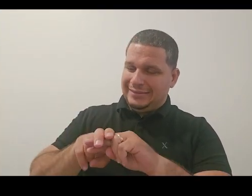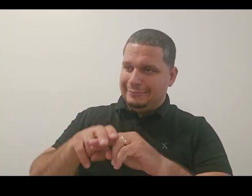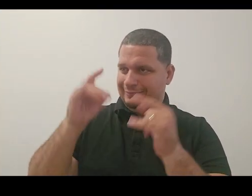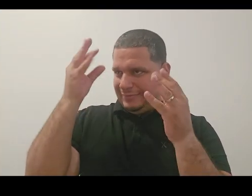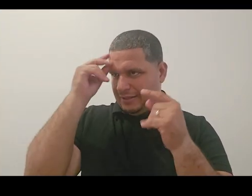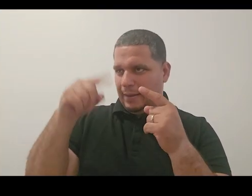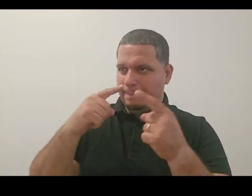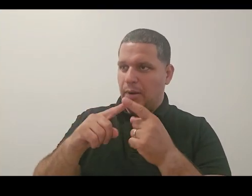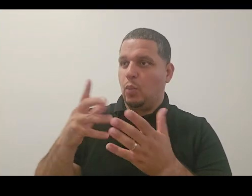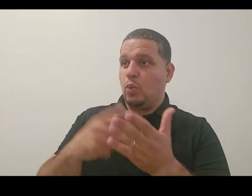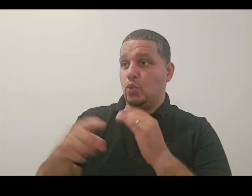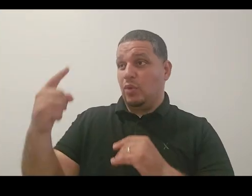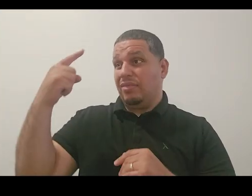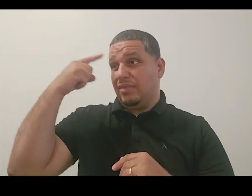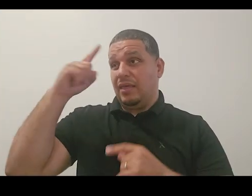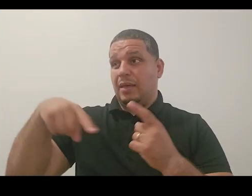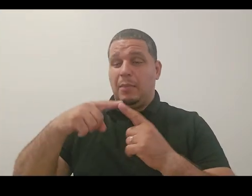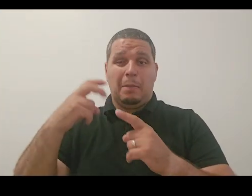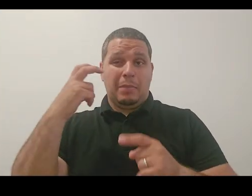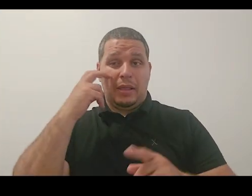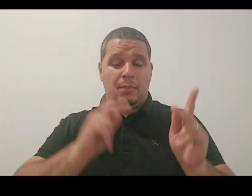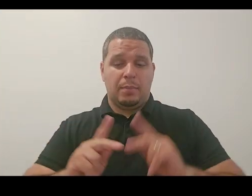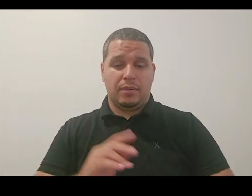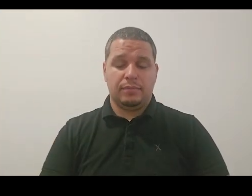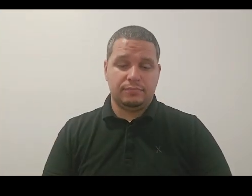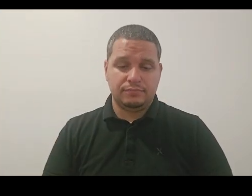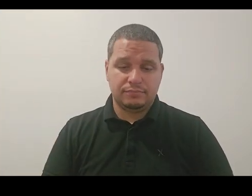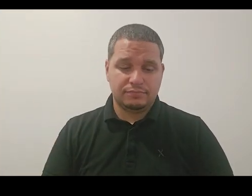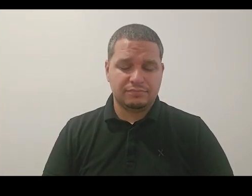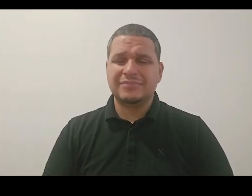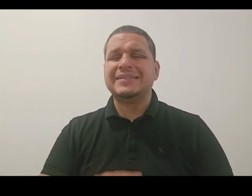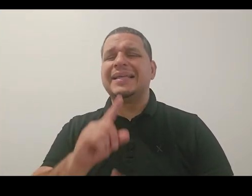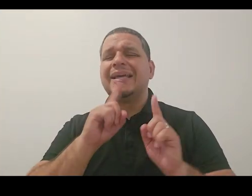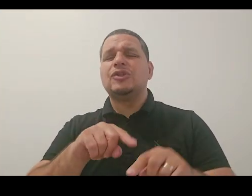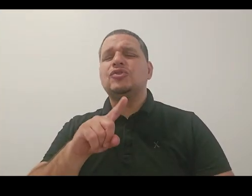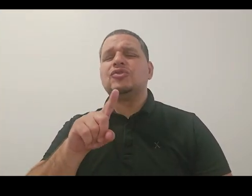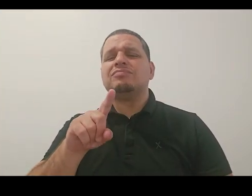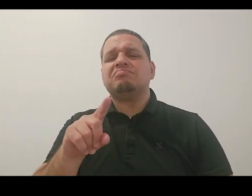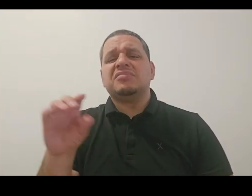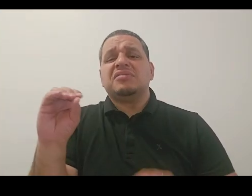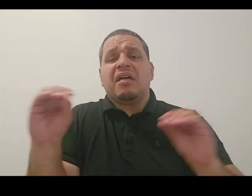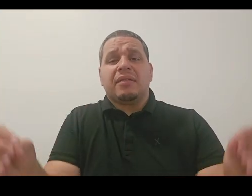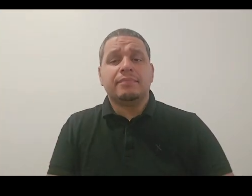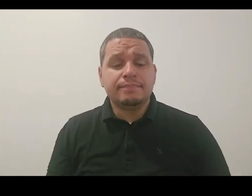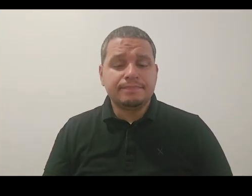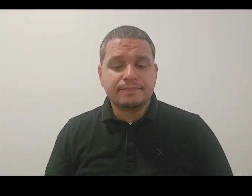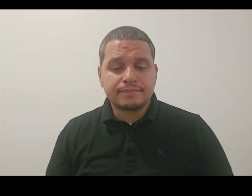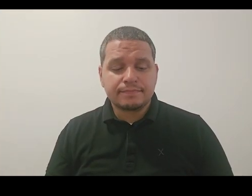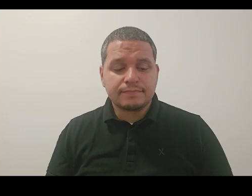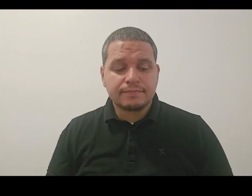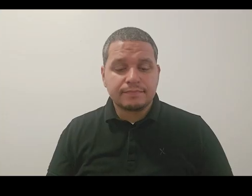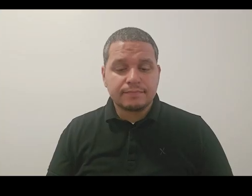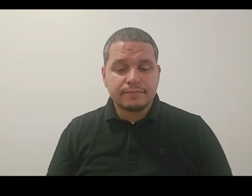you to sit down and think about what you think about blind people. So the answer is